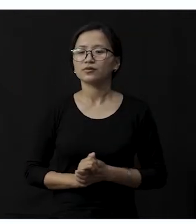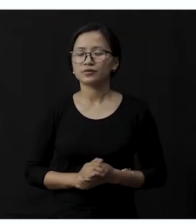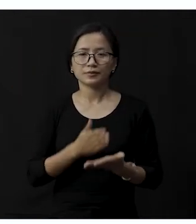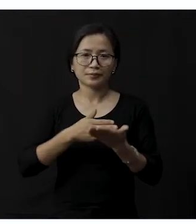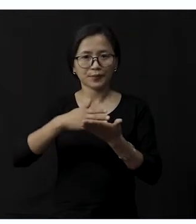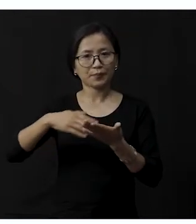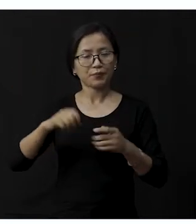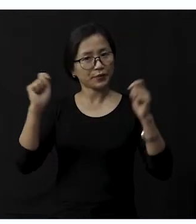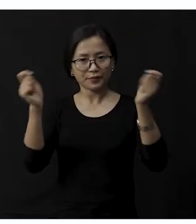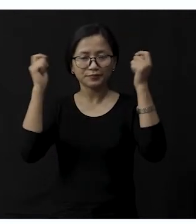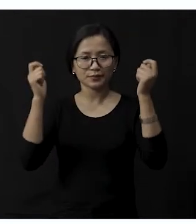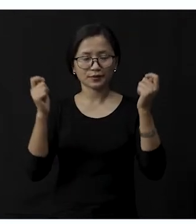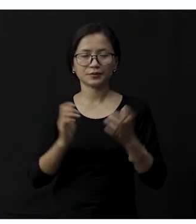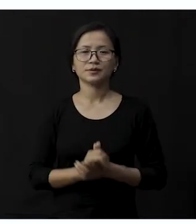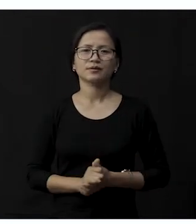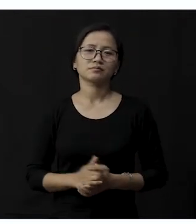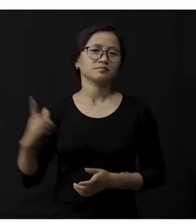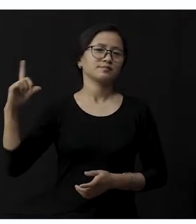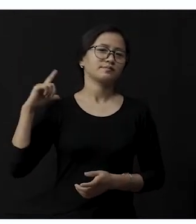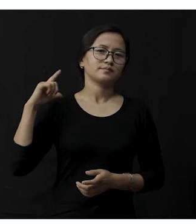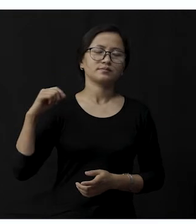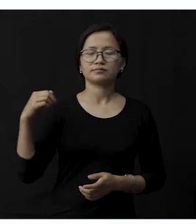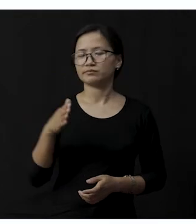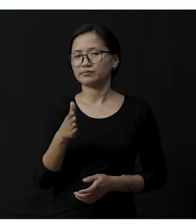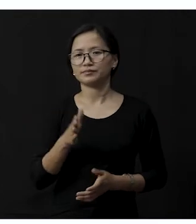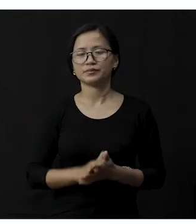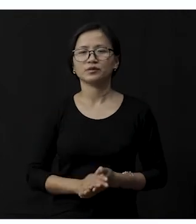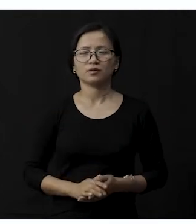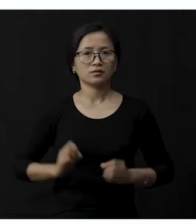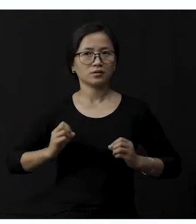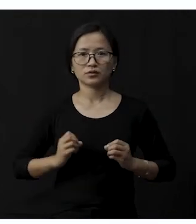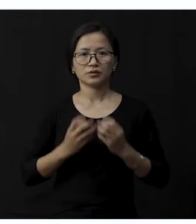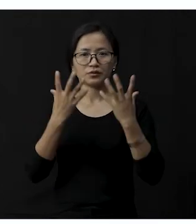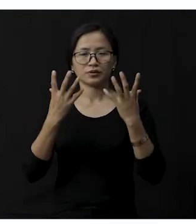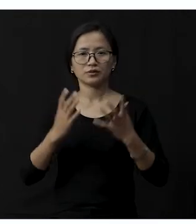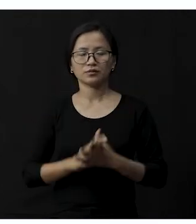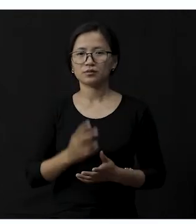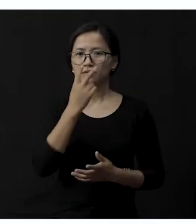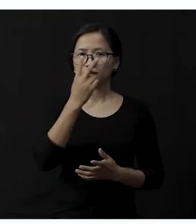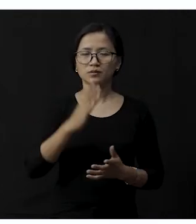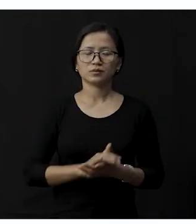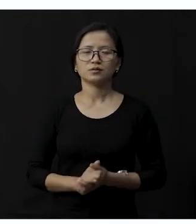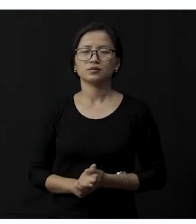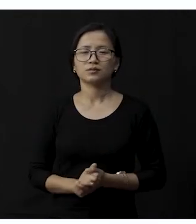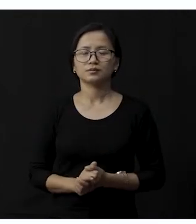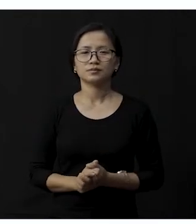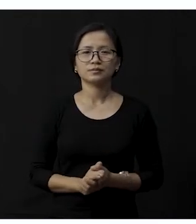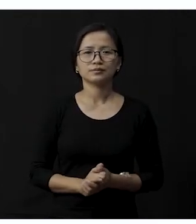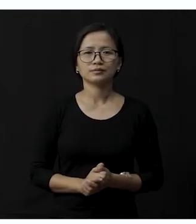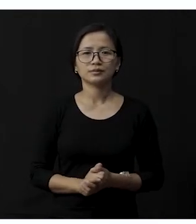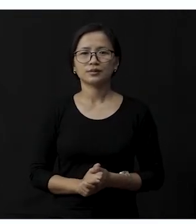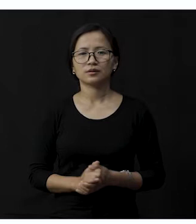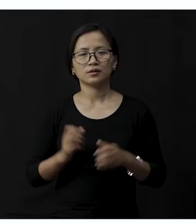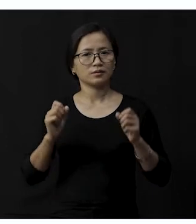And I don't think so they are lazy. They look really cheered up. They really look robust and